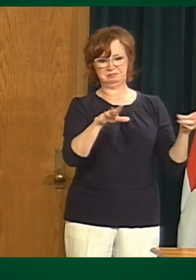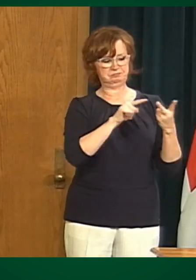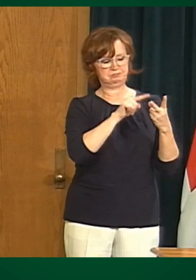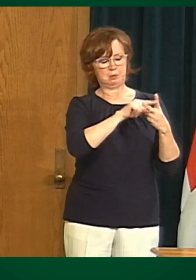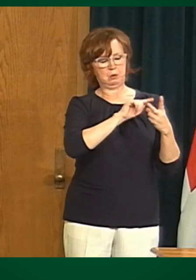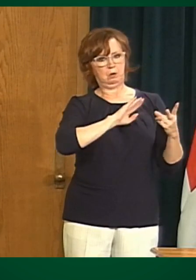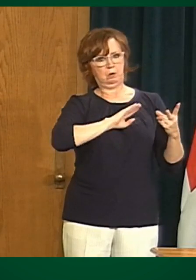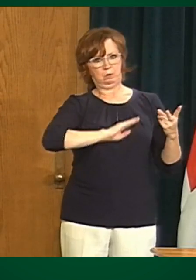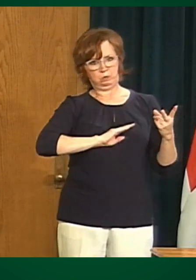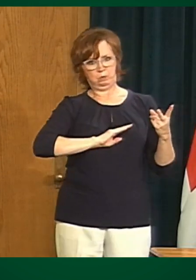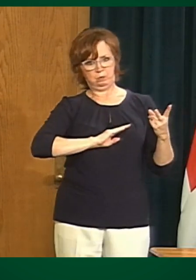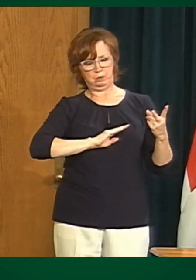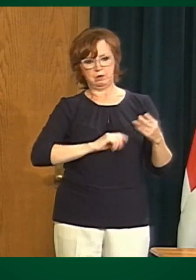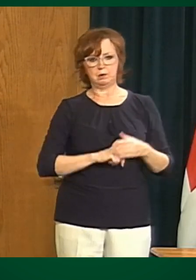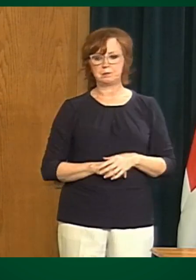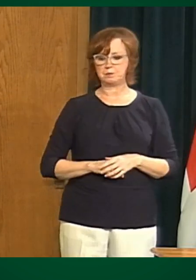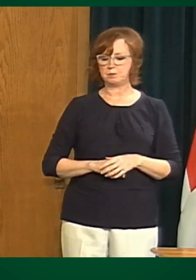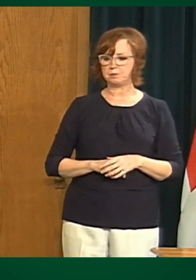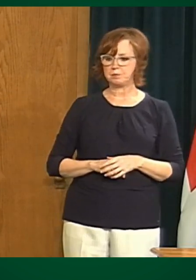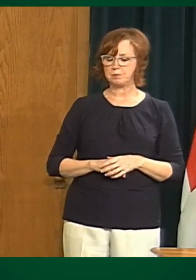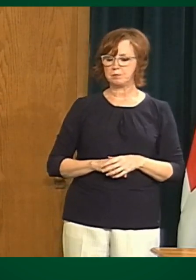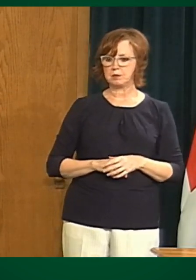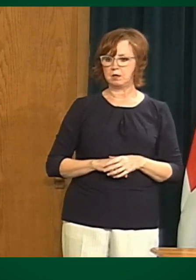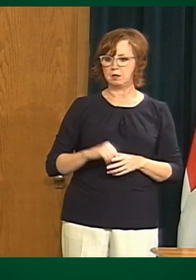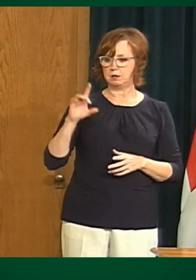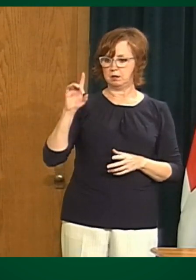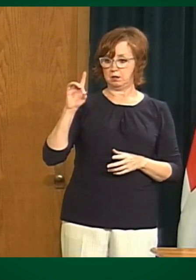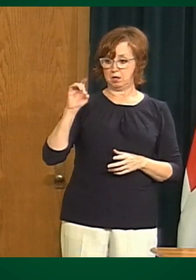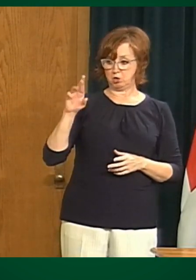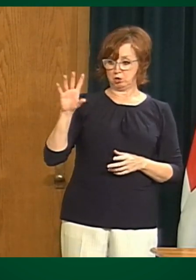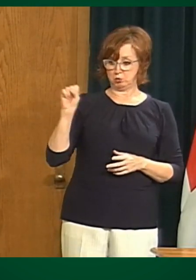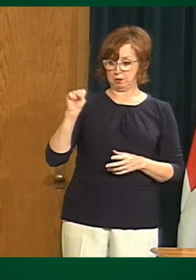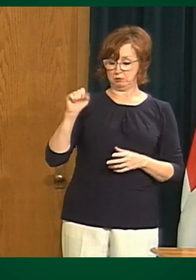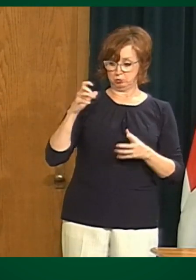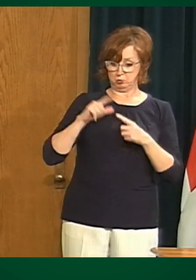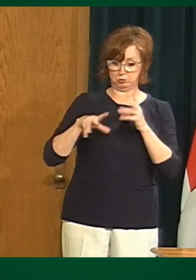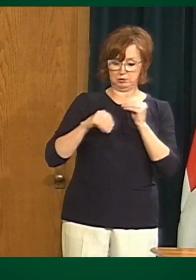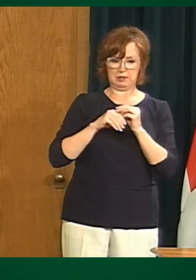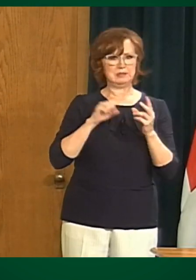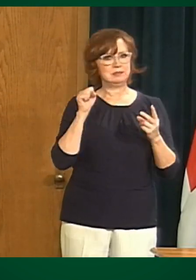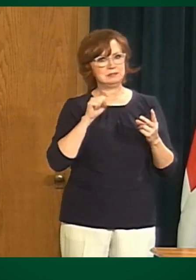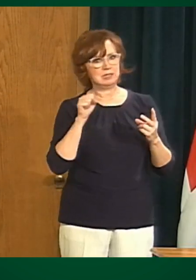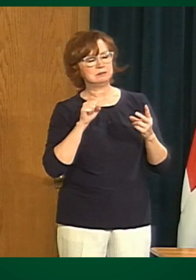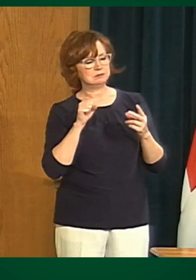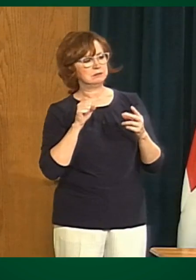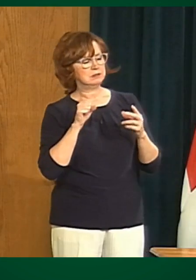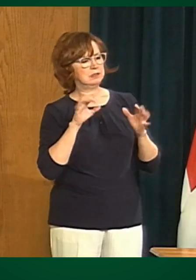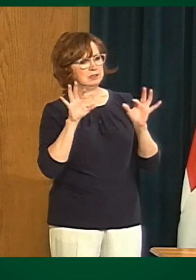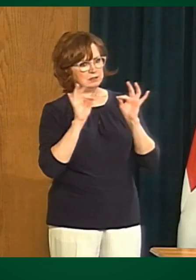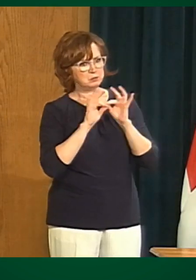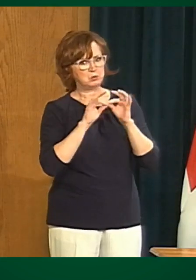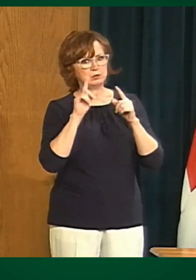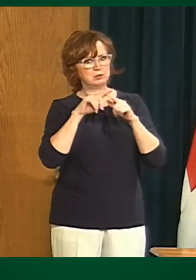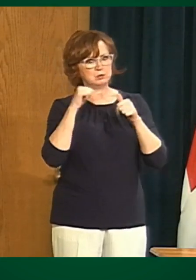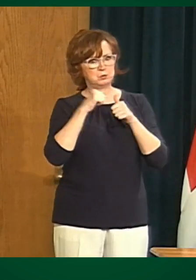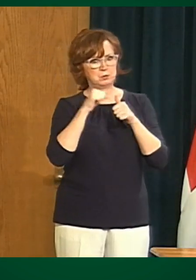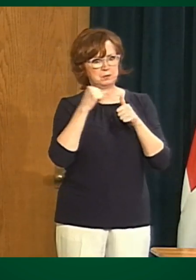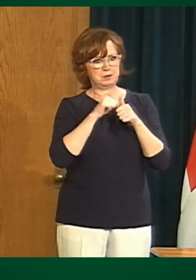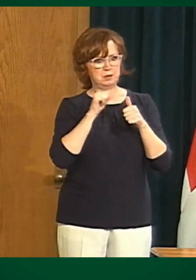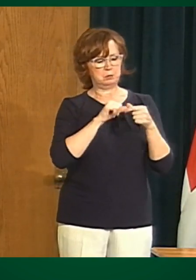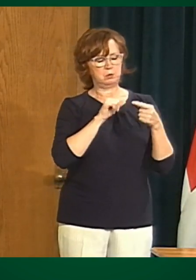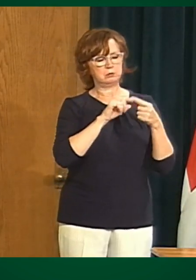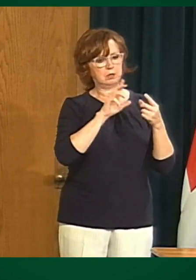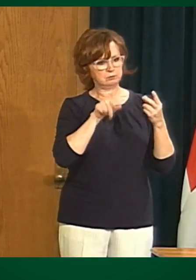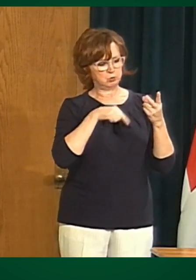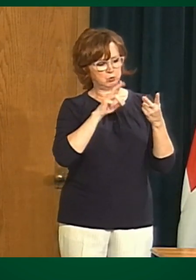are they linked to an outbreak in a facility like Lloydminster? And we have to remember that while the Loche issue is concerning